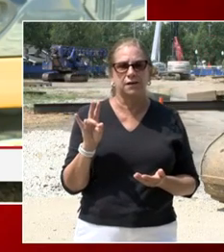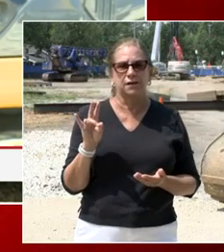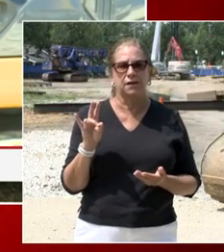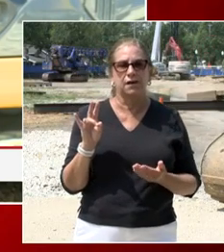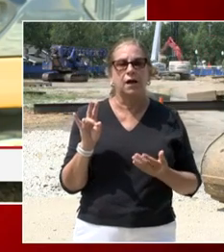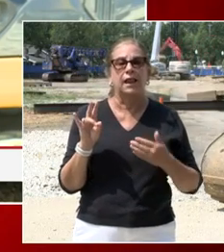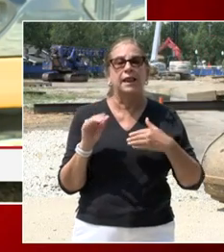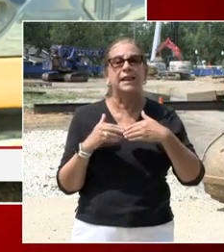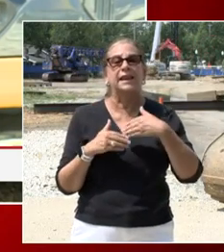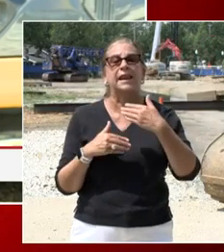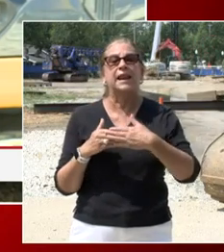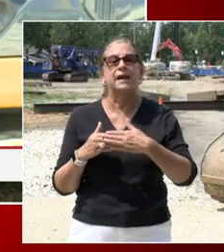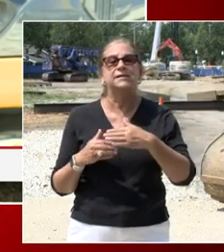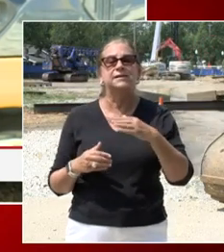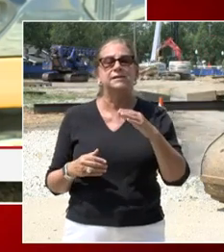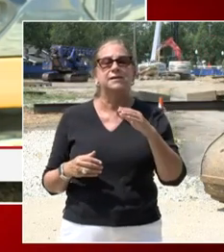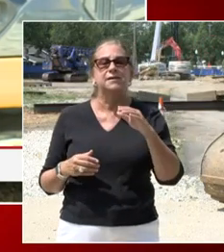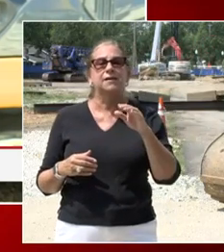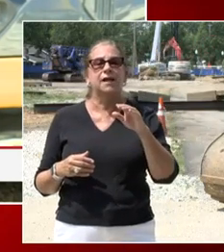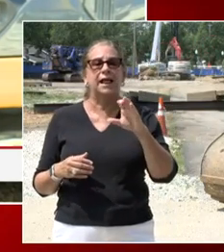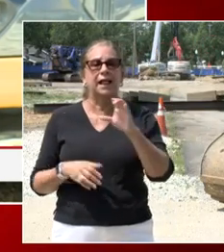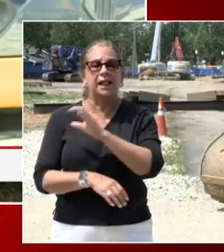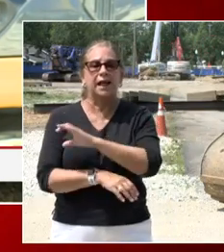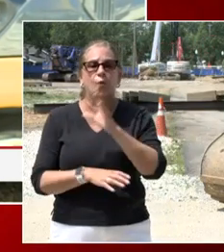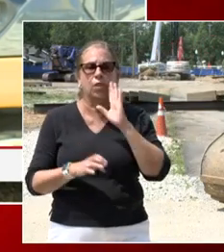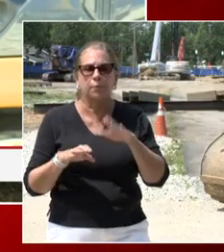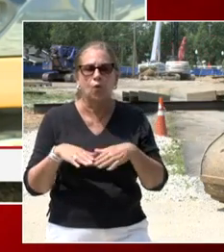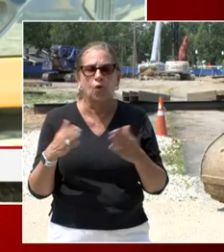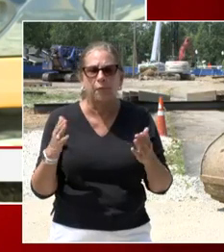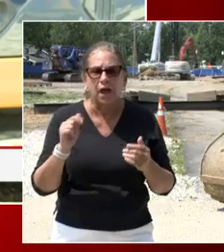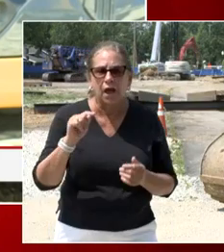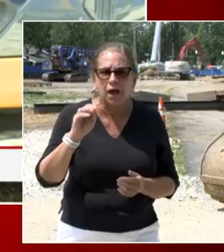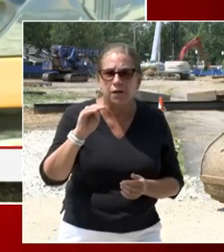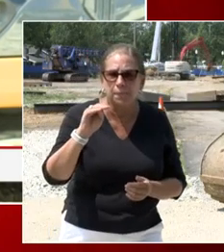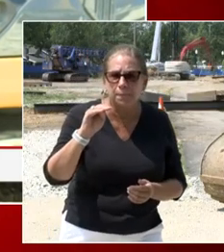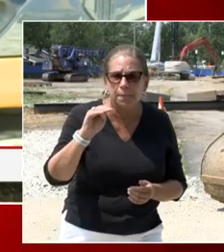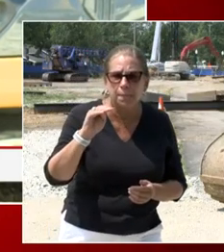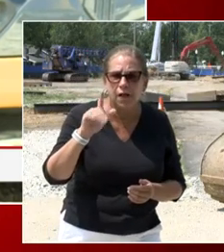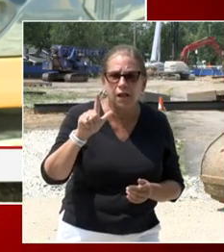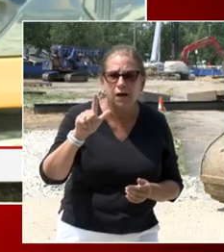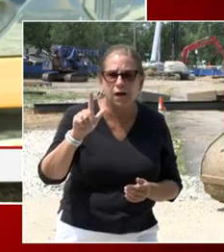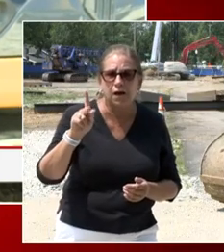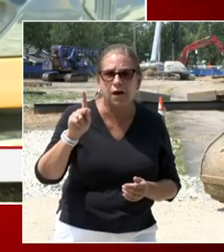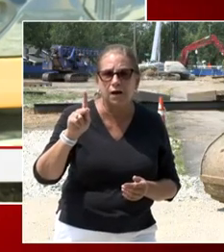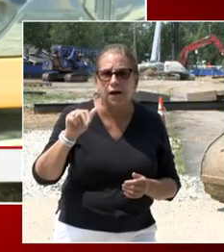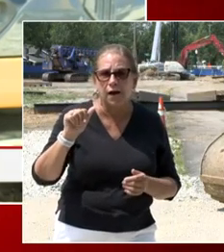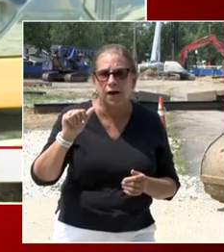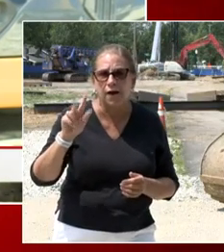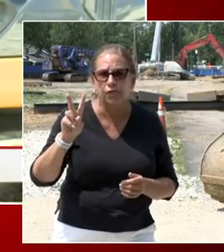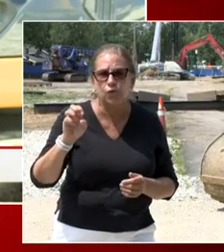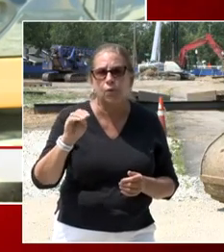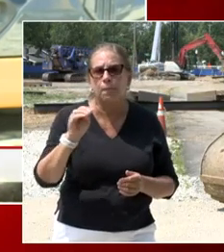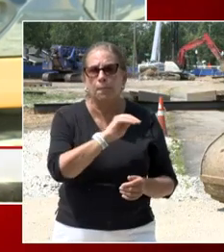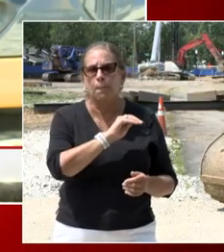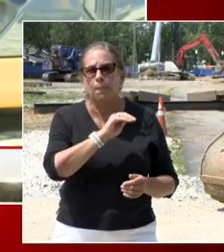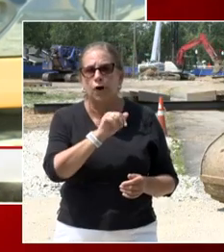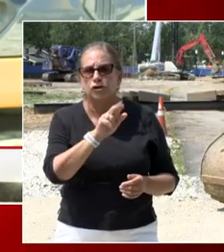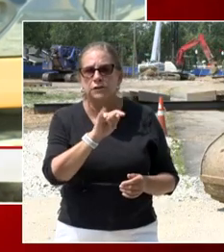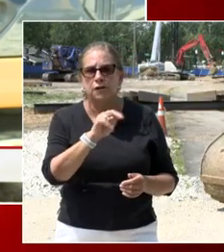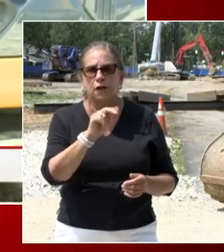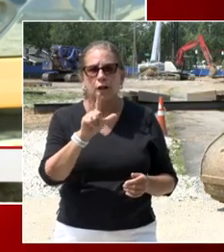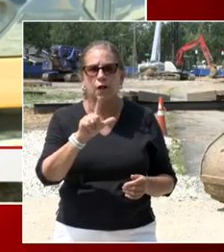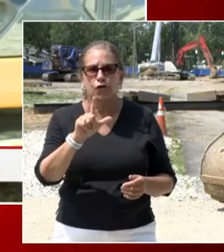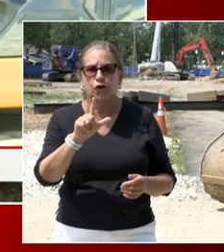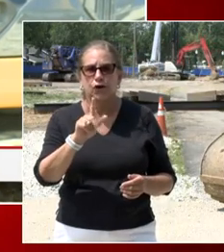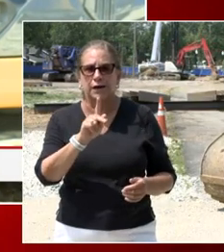Avenue, which I think speaks volumes about the quality of the programs and healthcare services